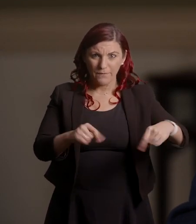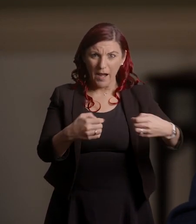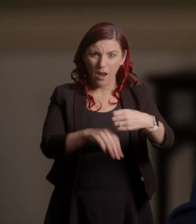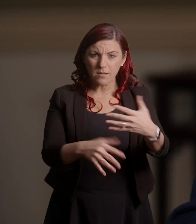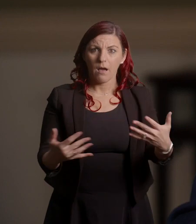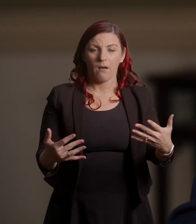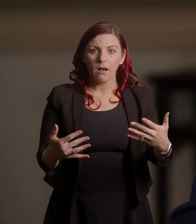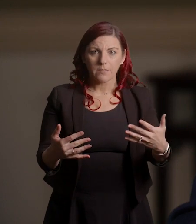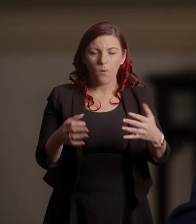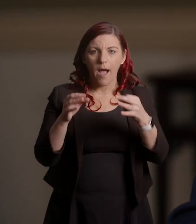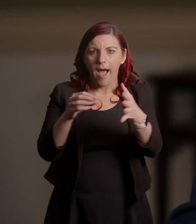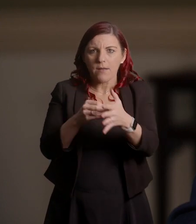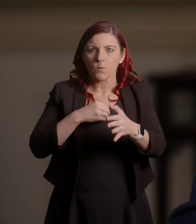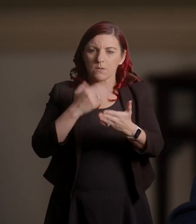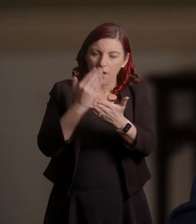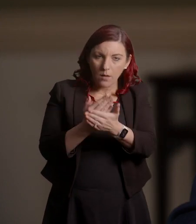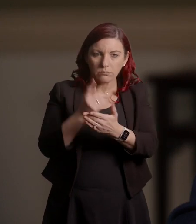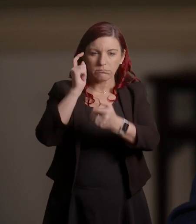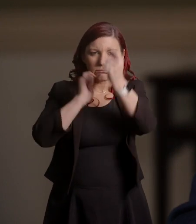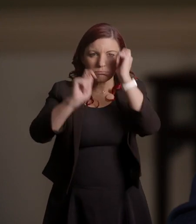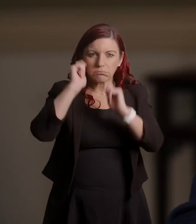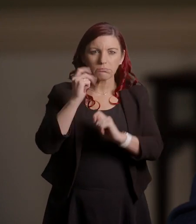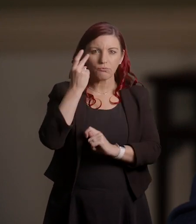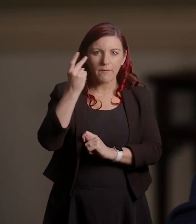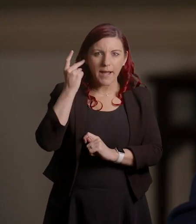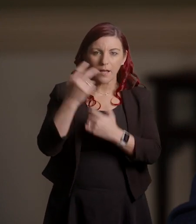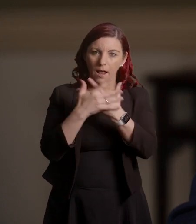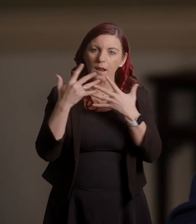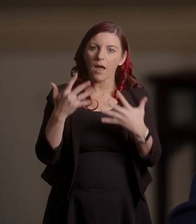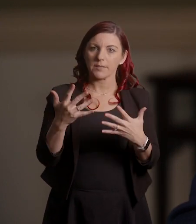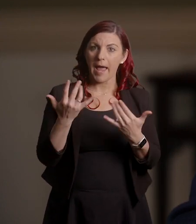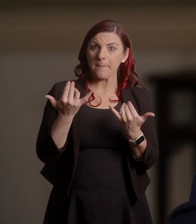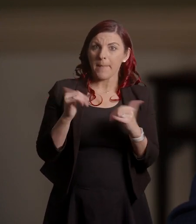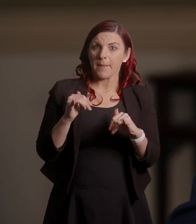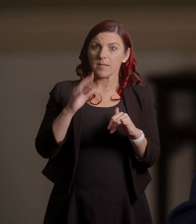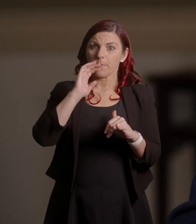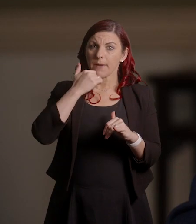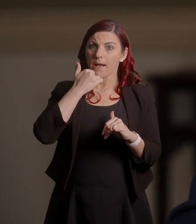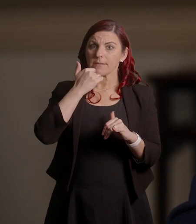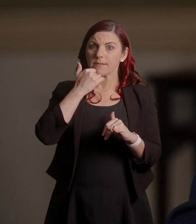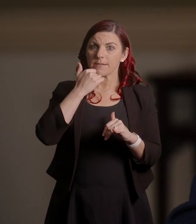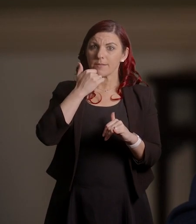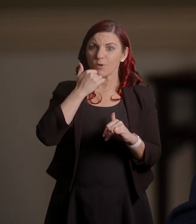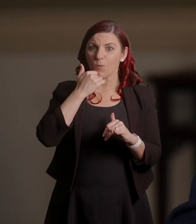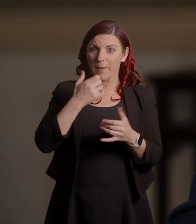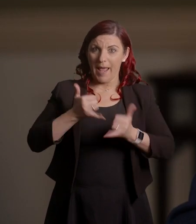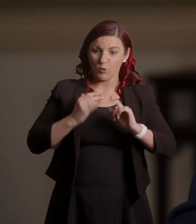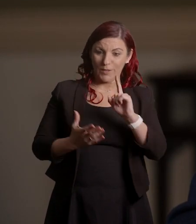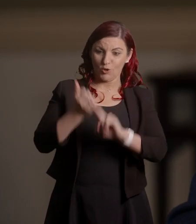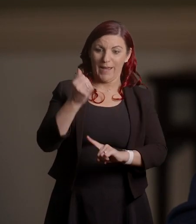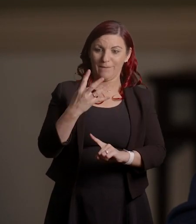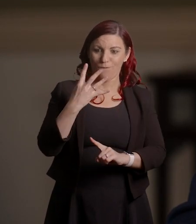reflect a lot, and possibly has been the reason why we've dominated and made the 4 in a row, that we've